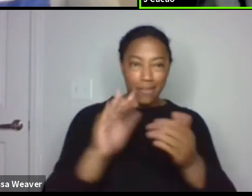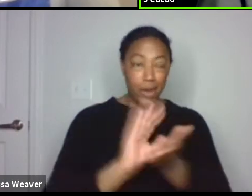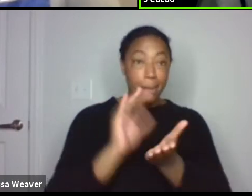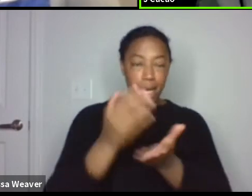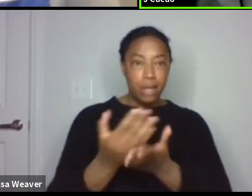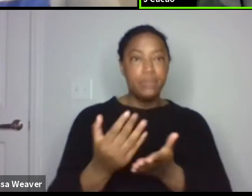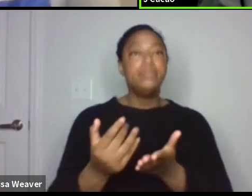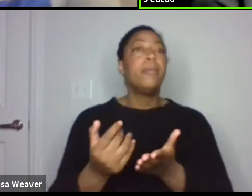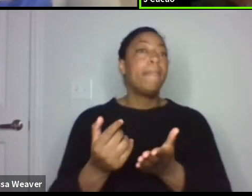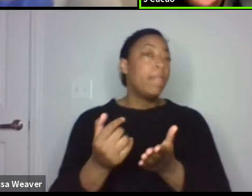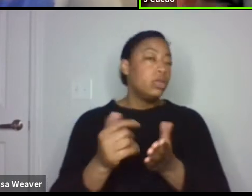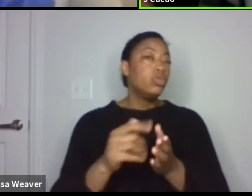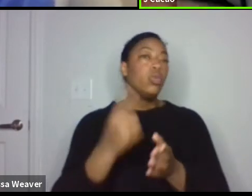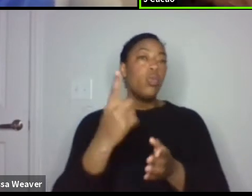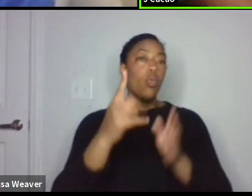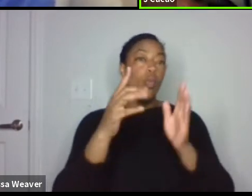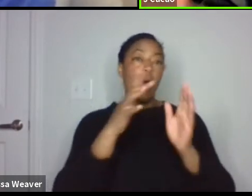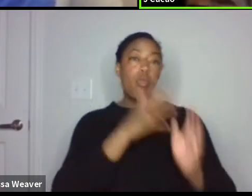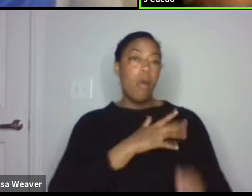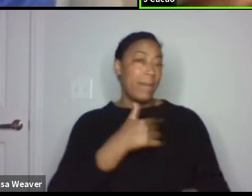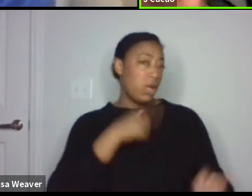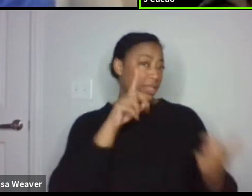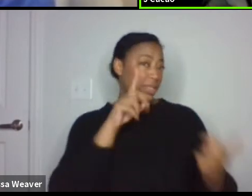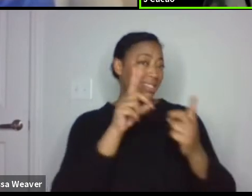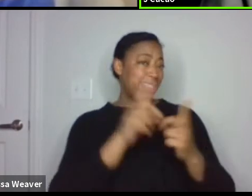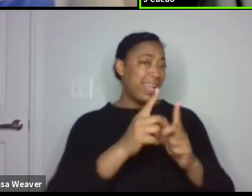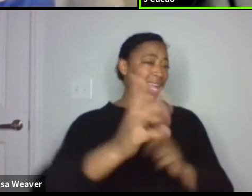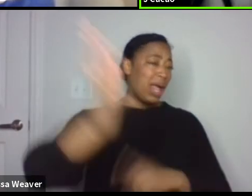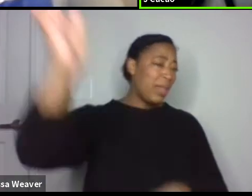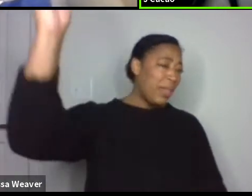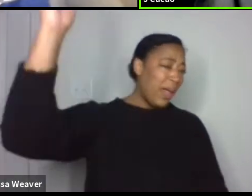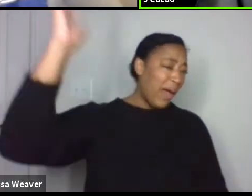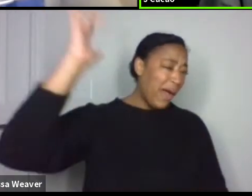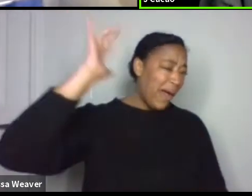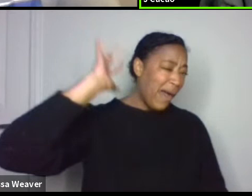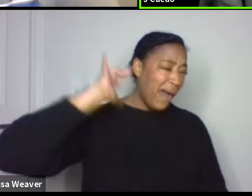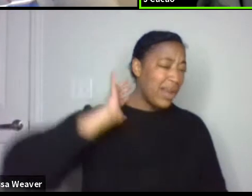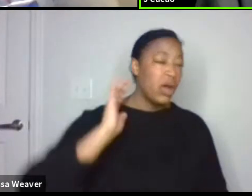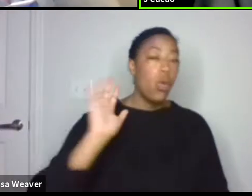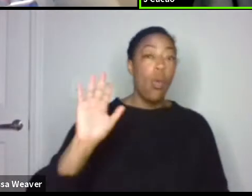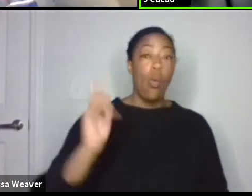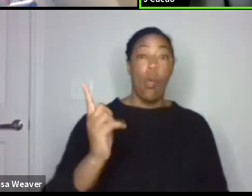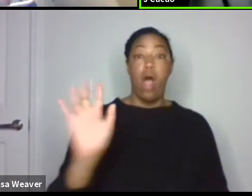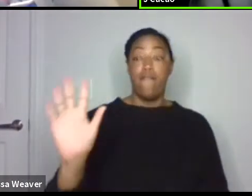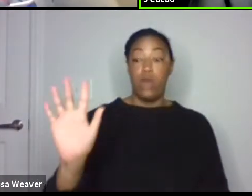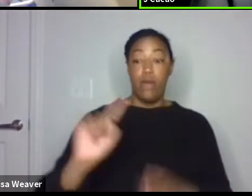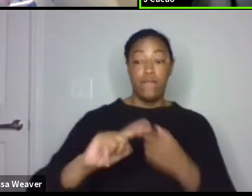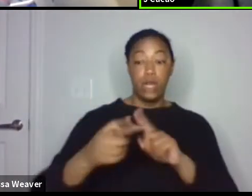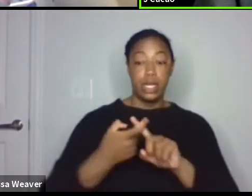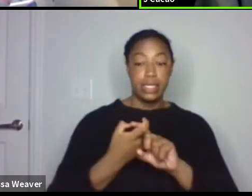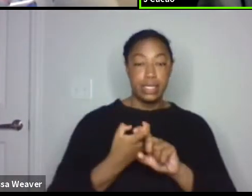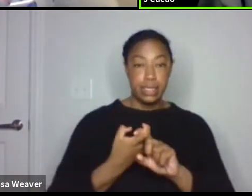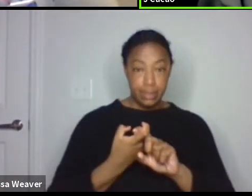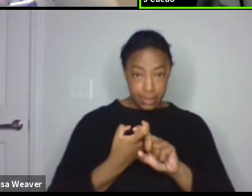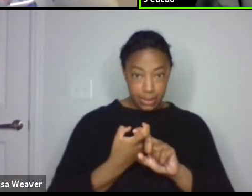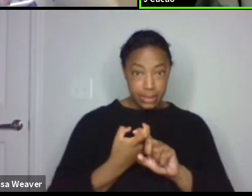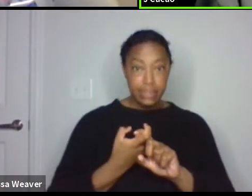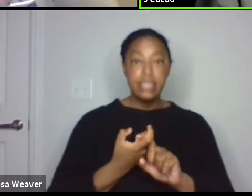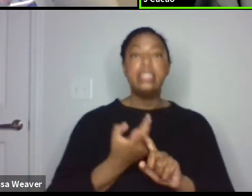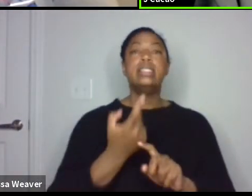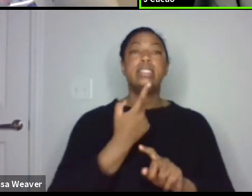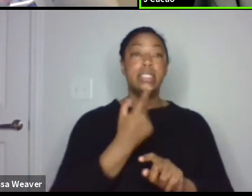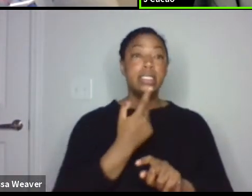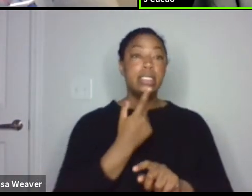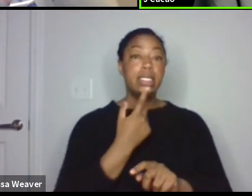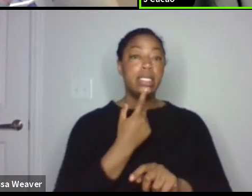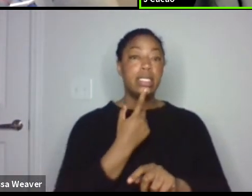So a young lady that I was dating like a long time ago, one of her friends, she said she was walking